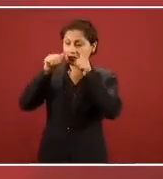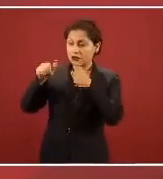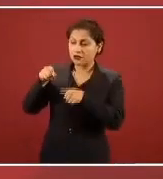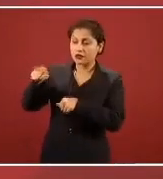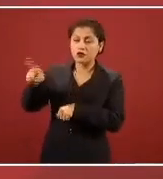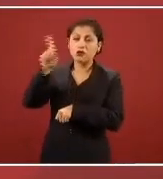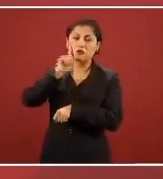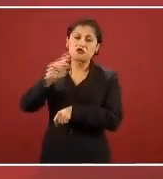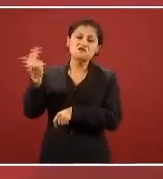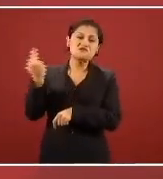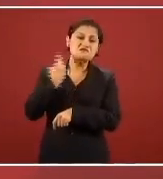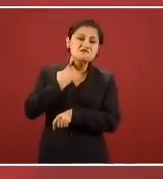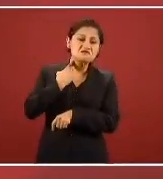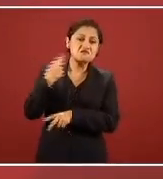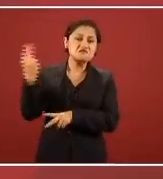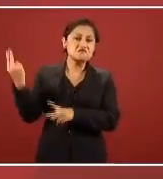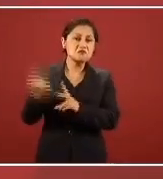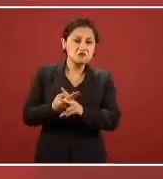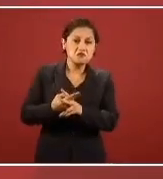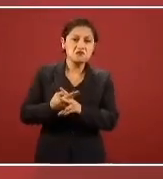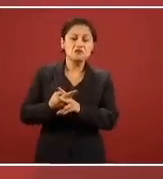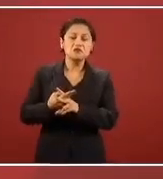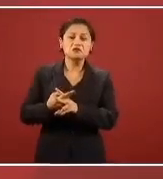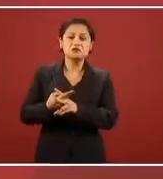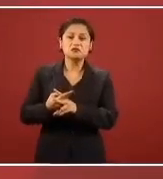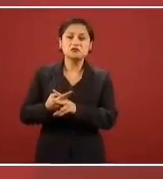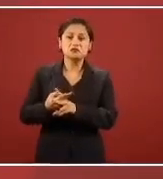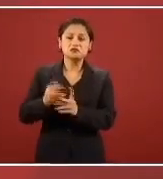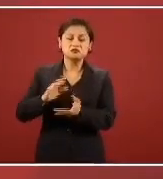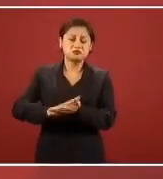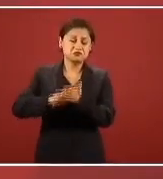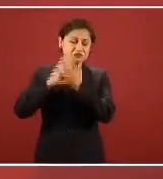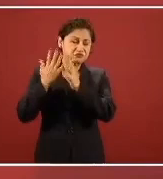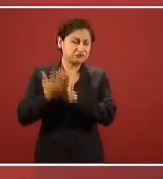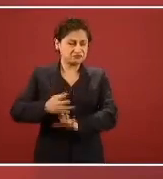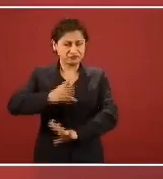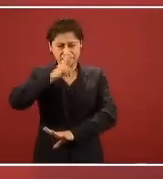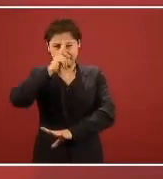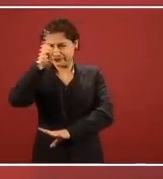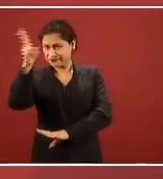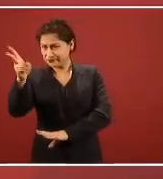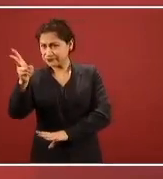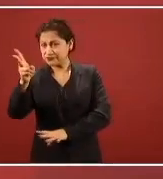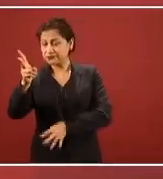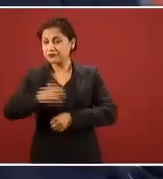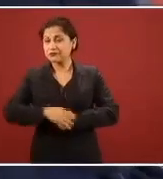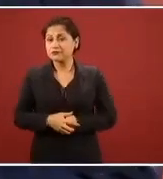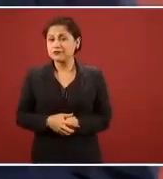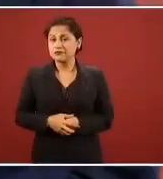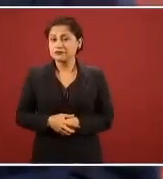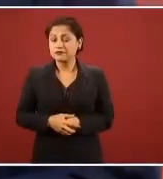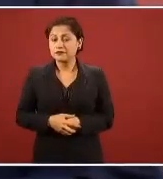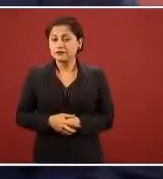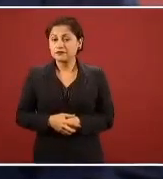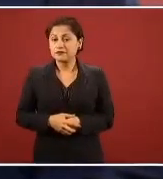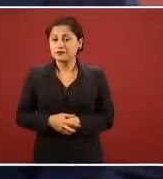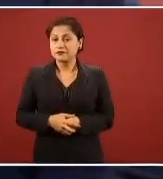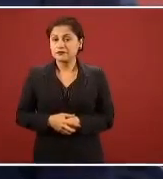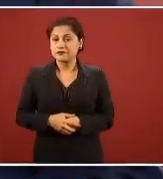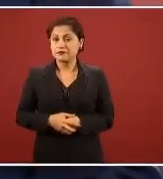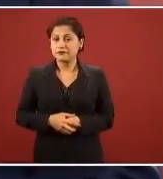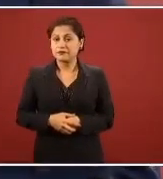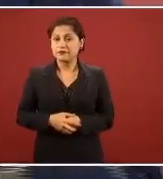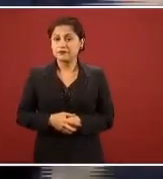about the homicides, the feminicides. De la violencia. Of the violence. Por